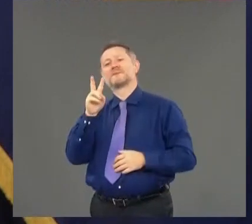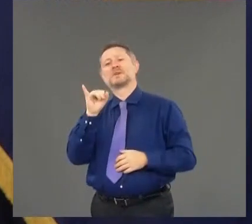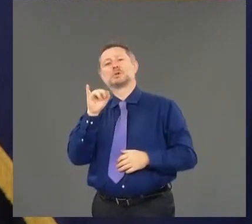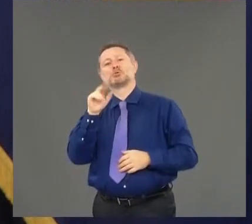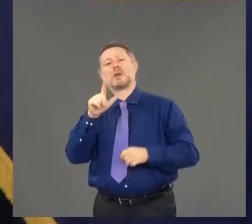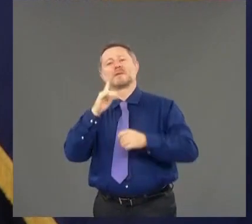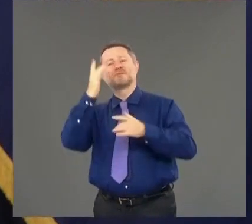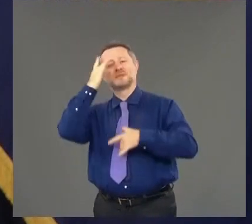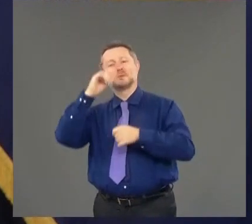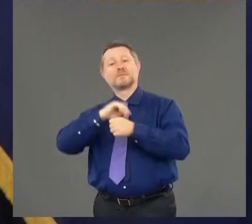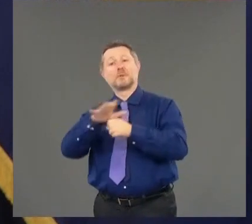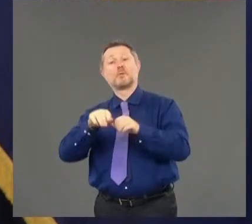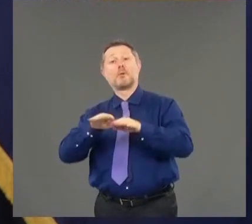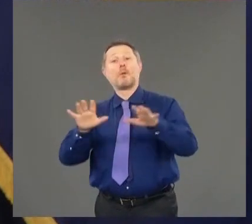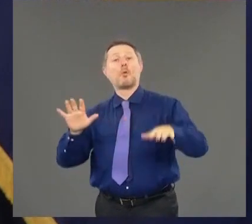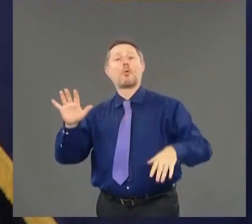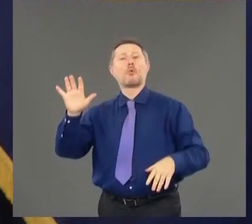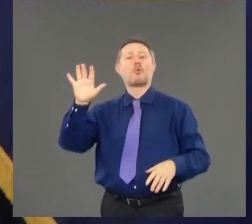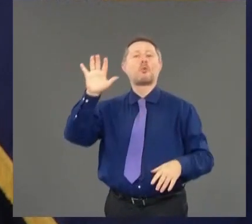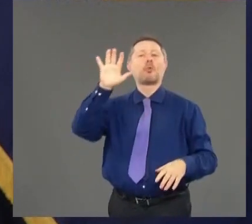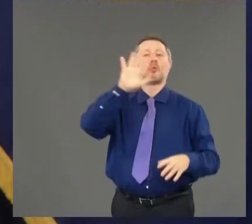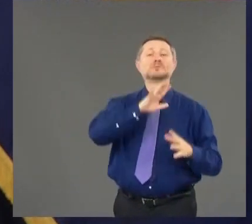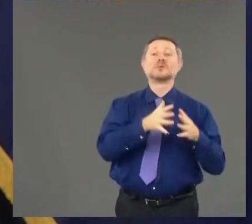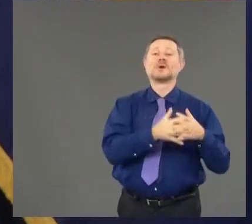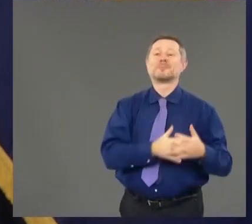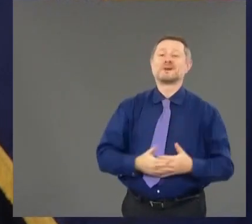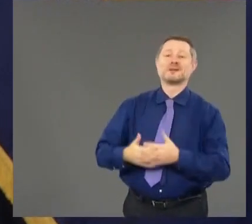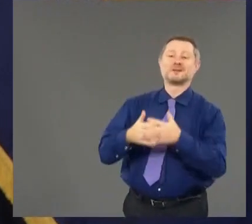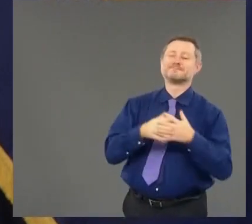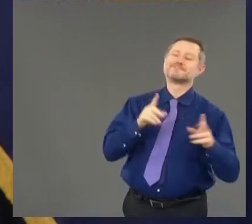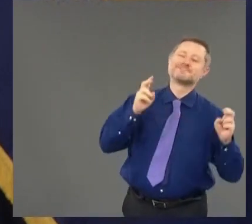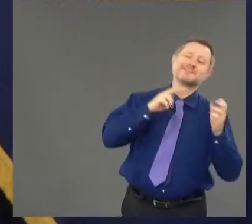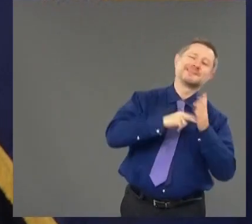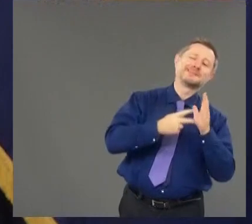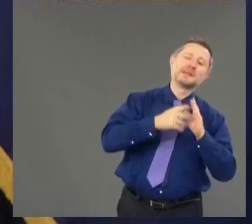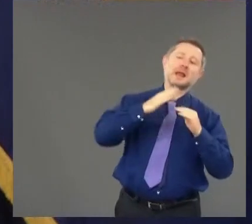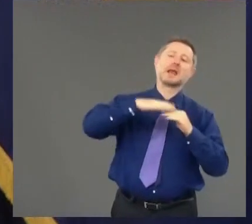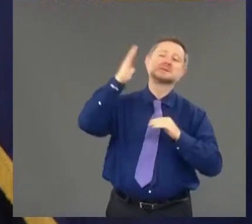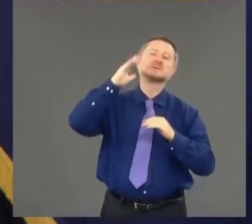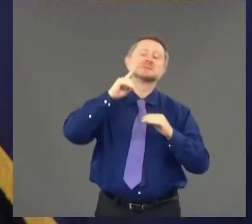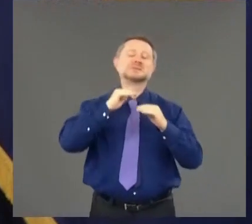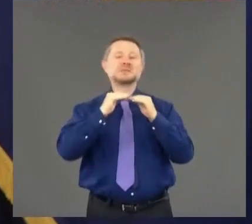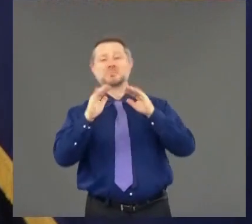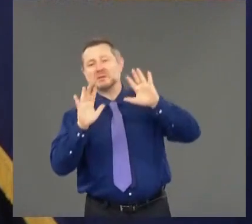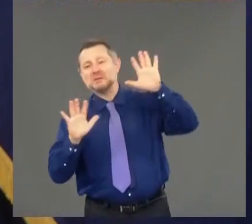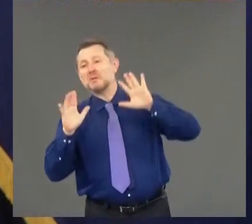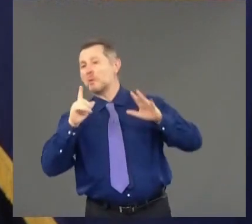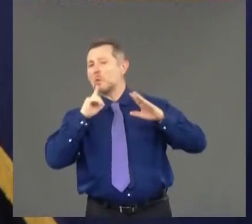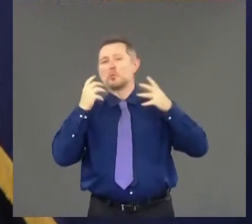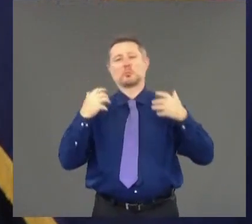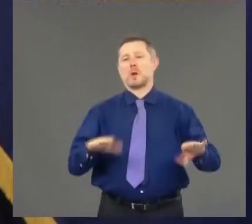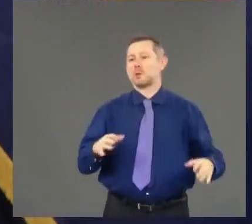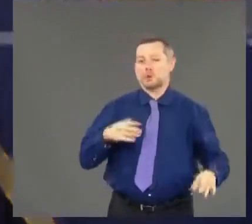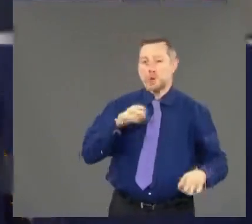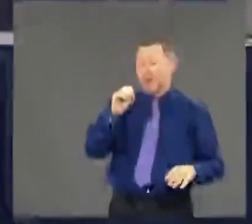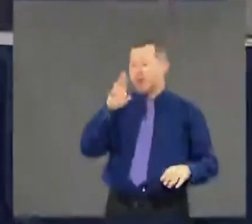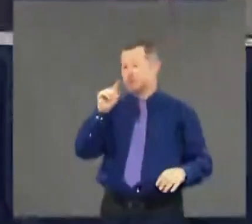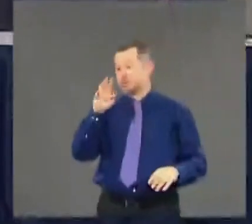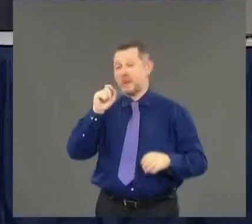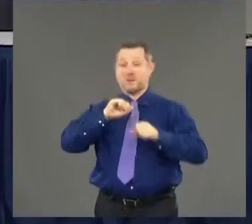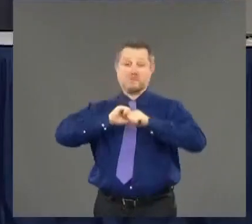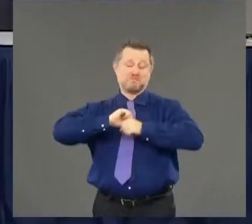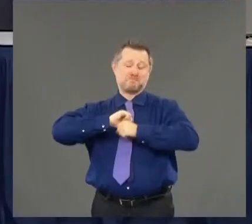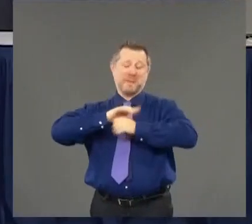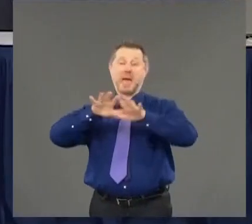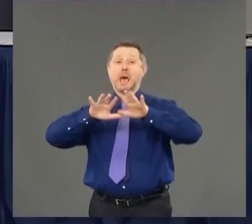the nation at least stabilizing, that we're not in outbreak status. And just to confirm, this